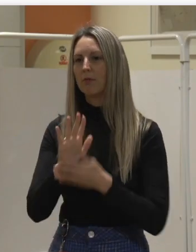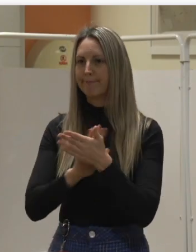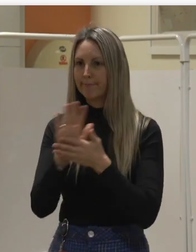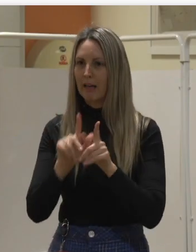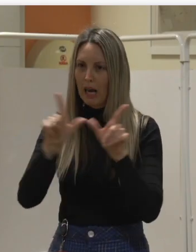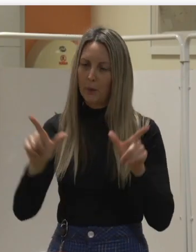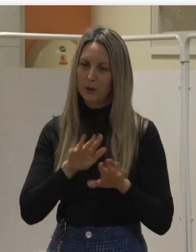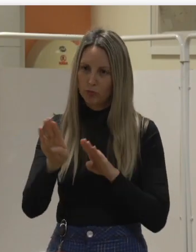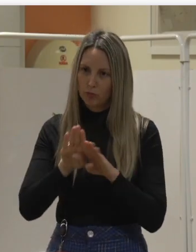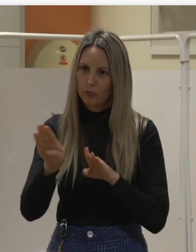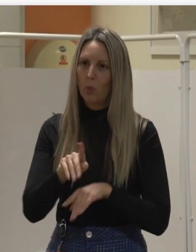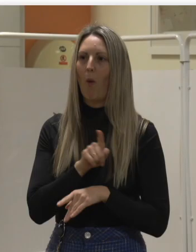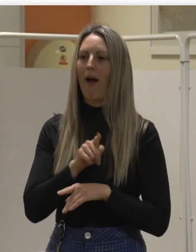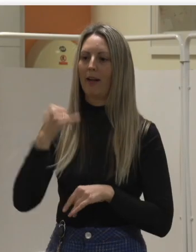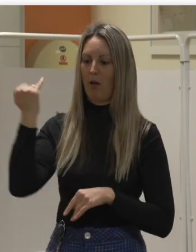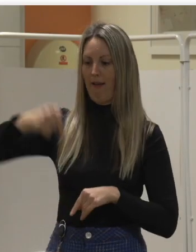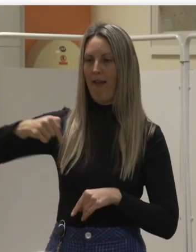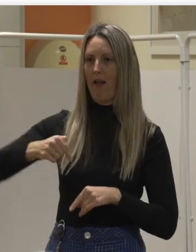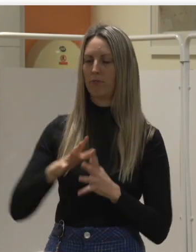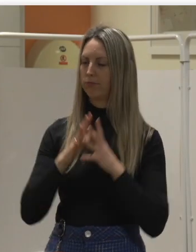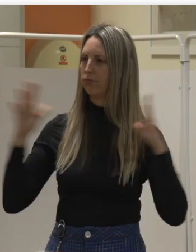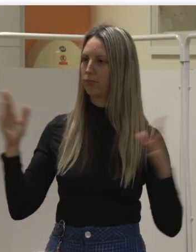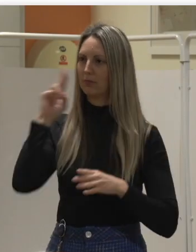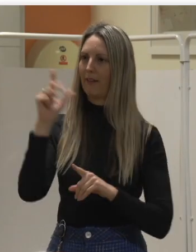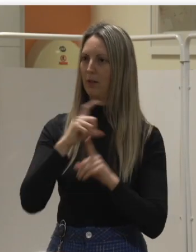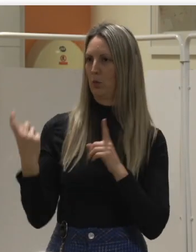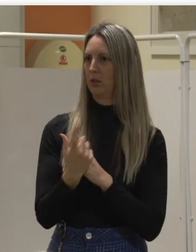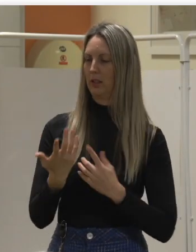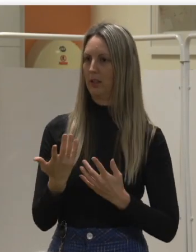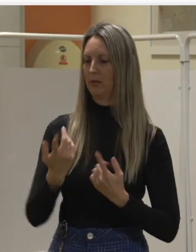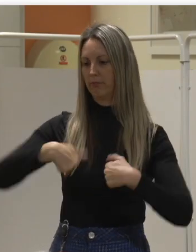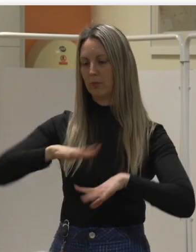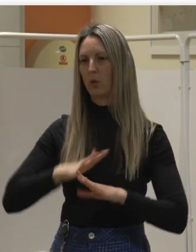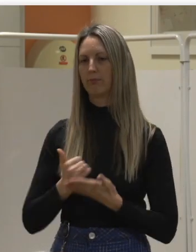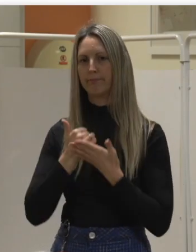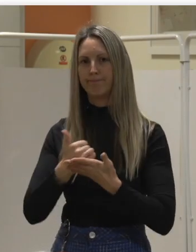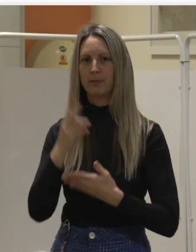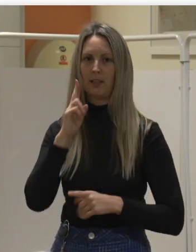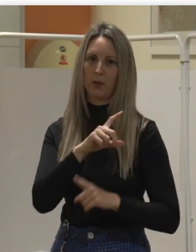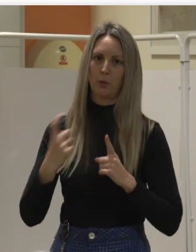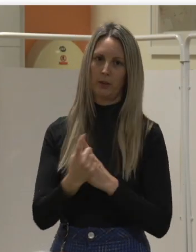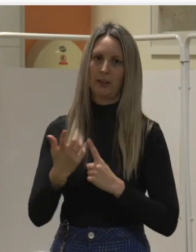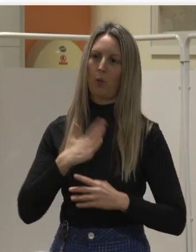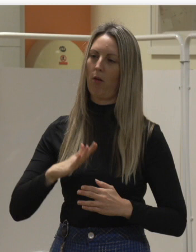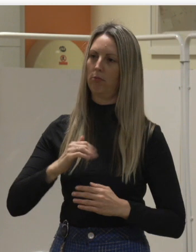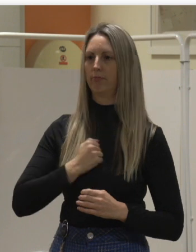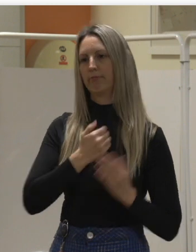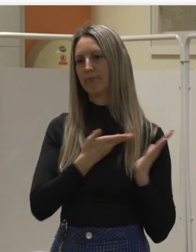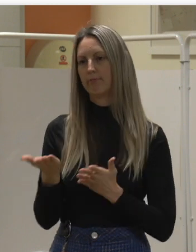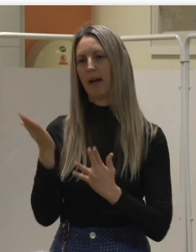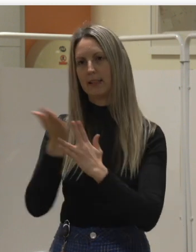as Derby has such a big deaf community, and we're very keen to play our part in making our services